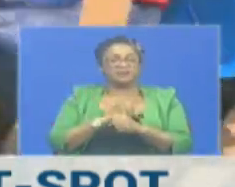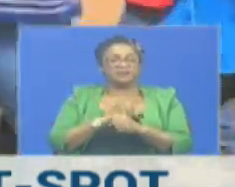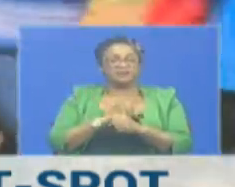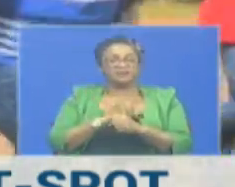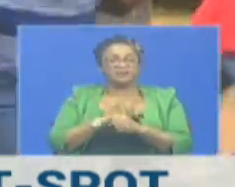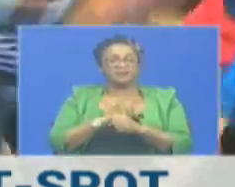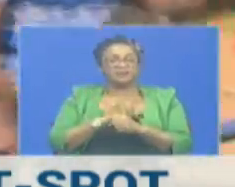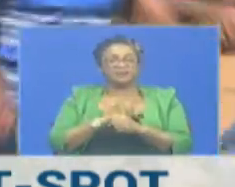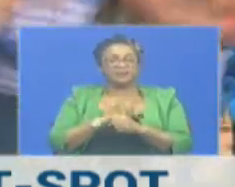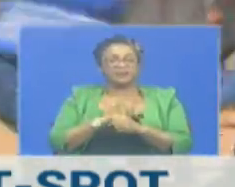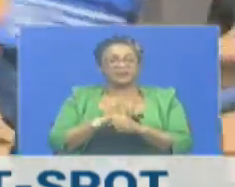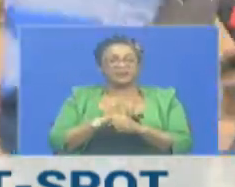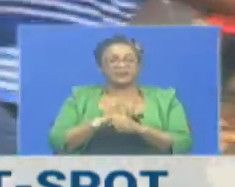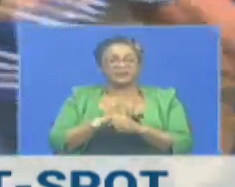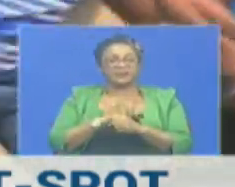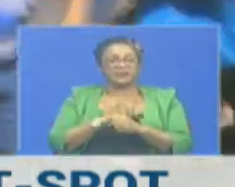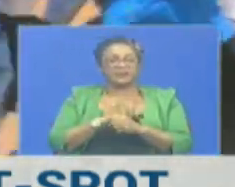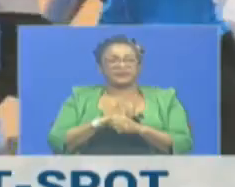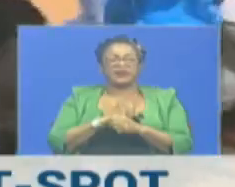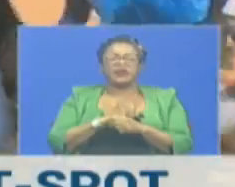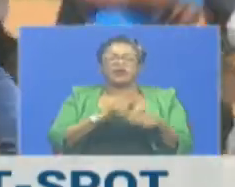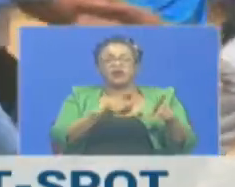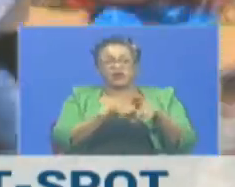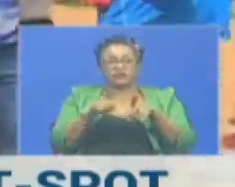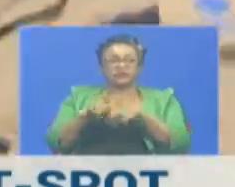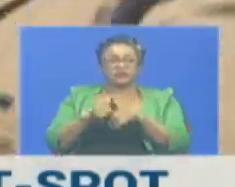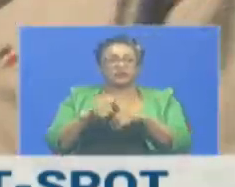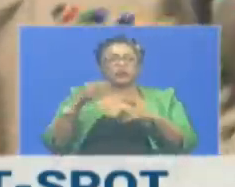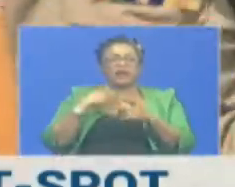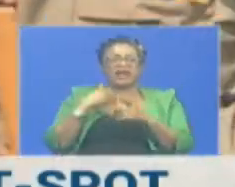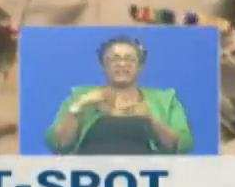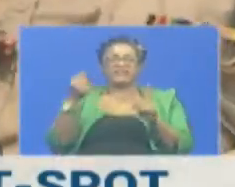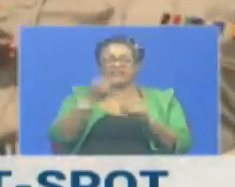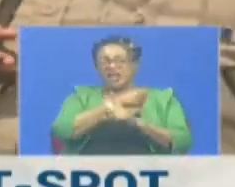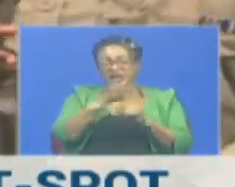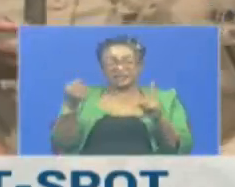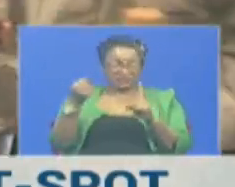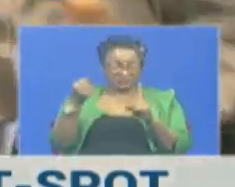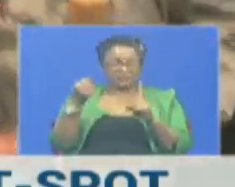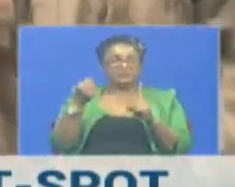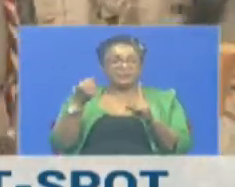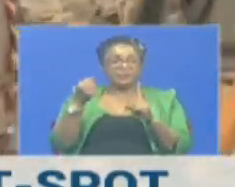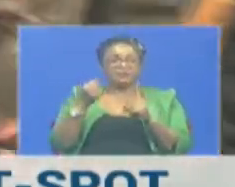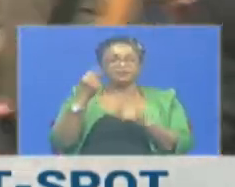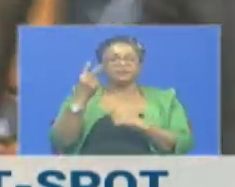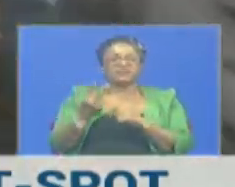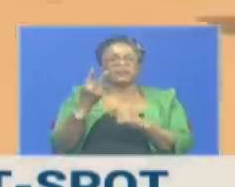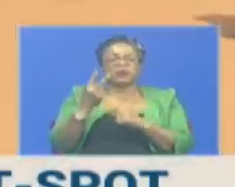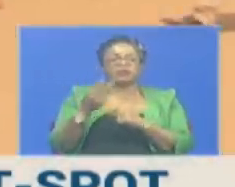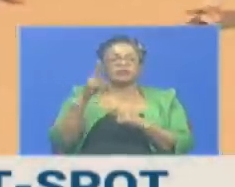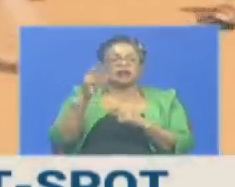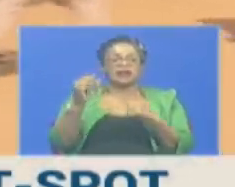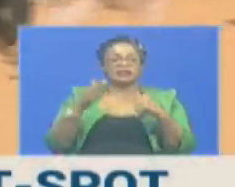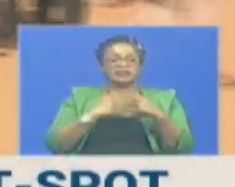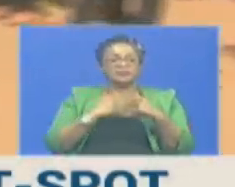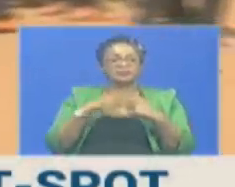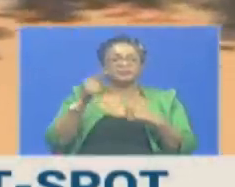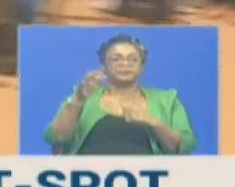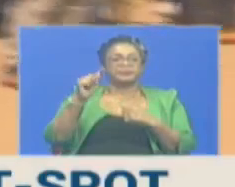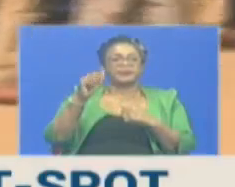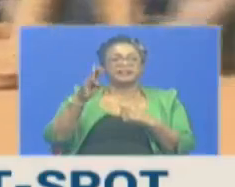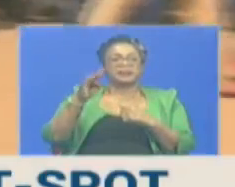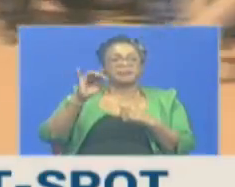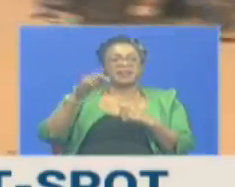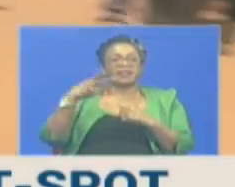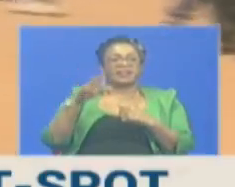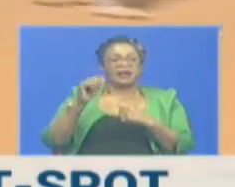Apart from cybercrime, there have also been a number of violent crimes. In February 2019, Tabitha Muthoni